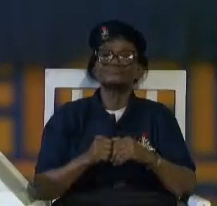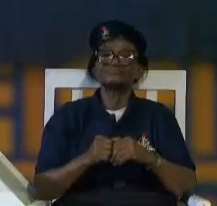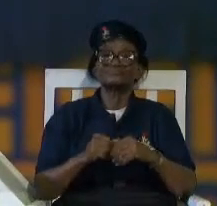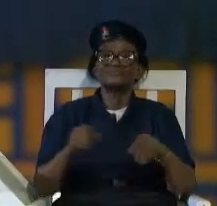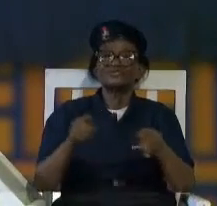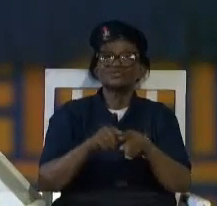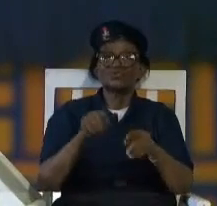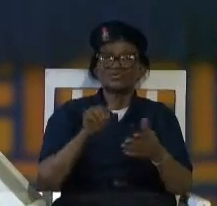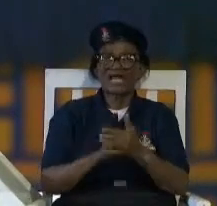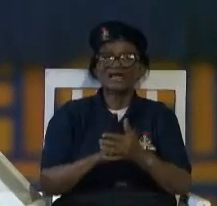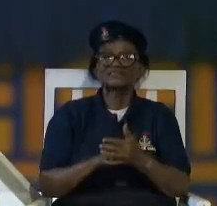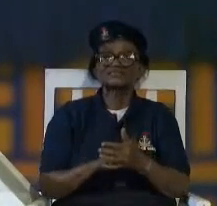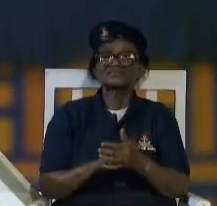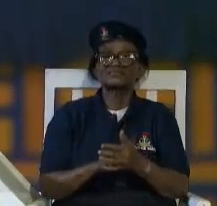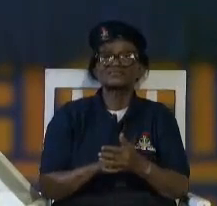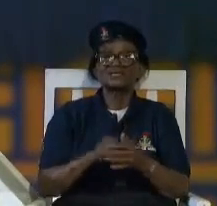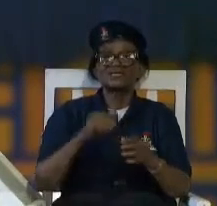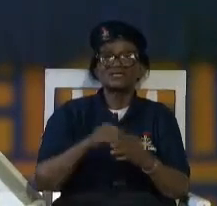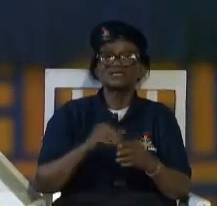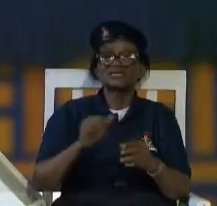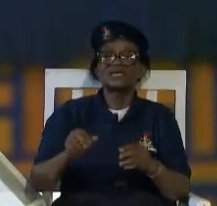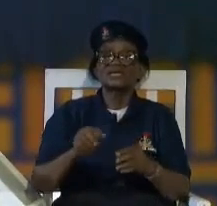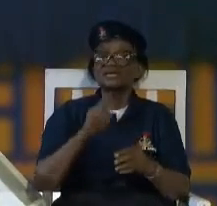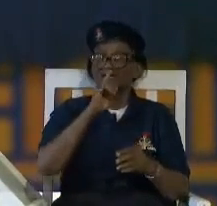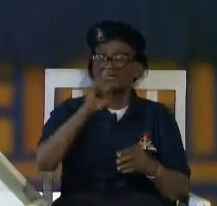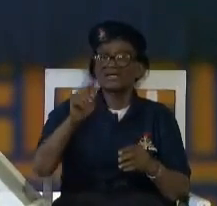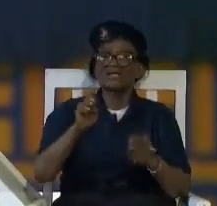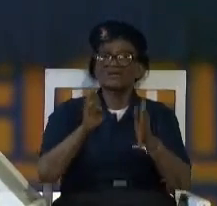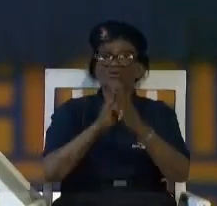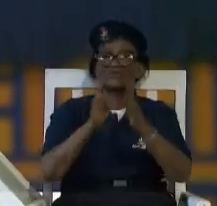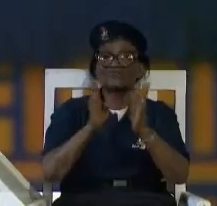So that in a real convention,